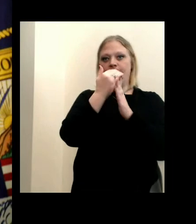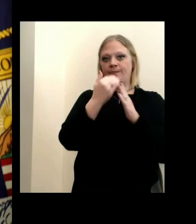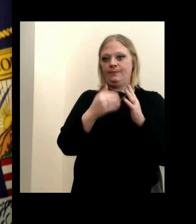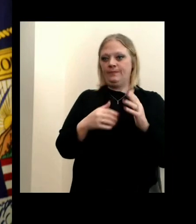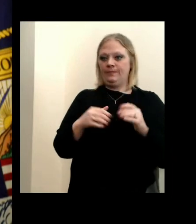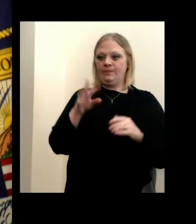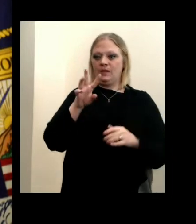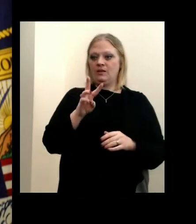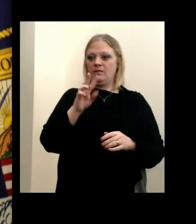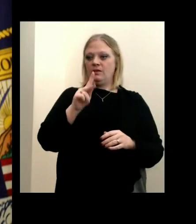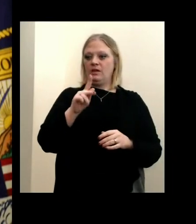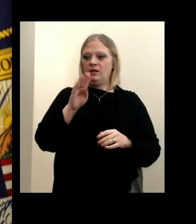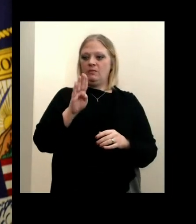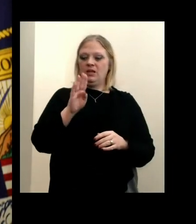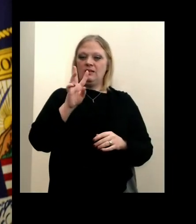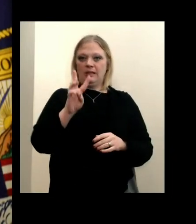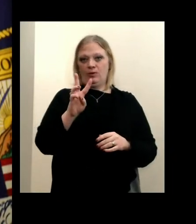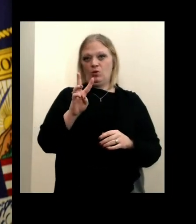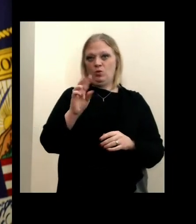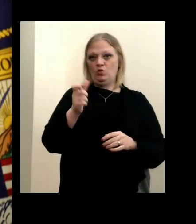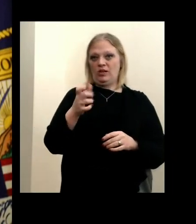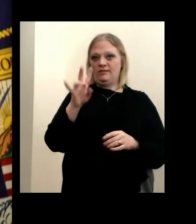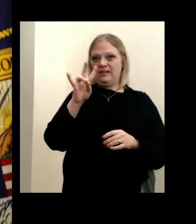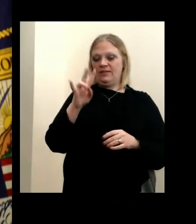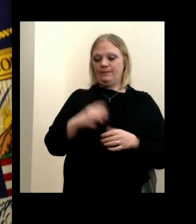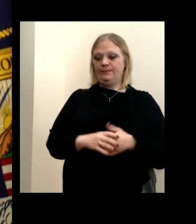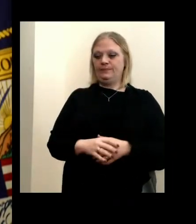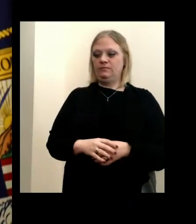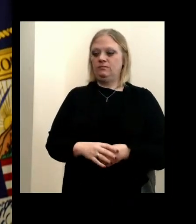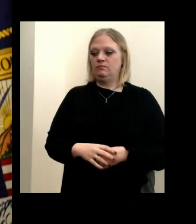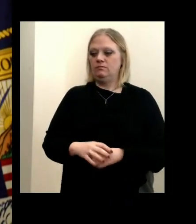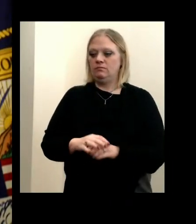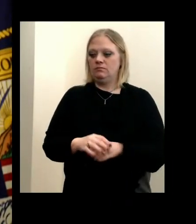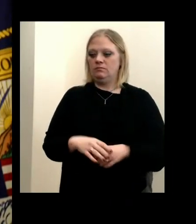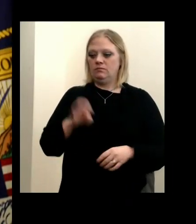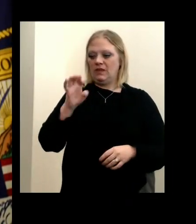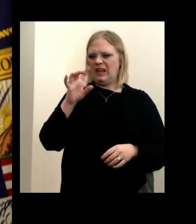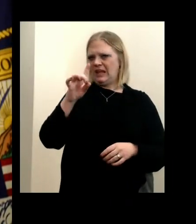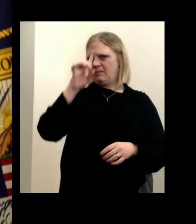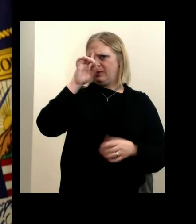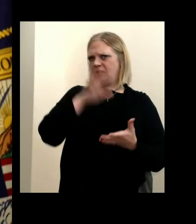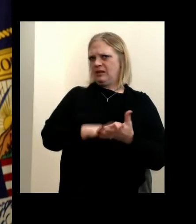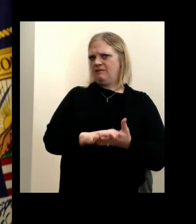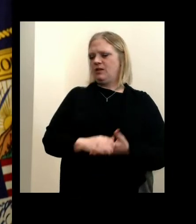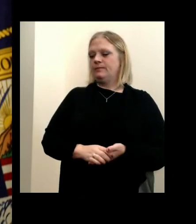is WKBW TV, Channel 7. Ed Dranch, I believe, is on. Ed.